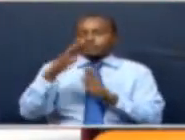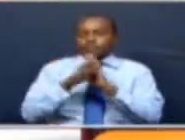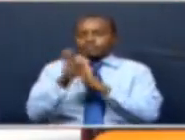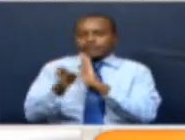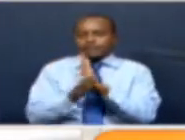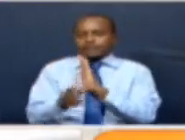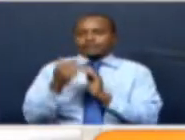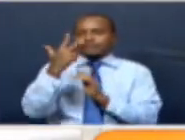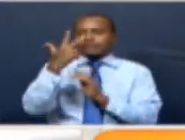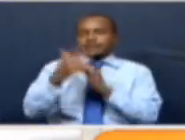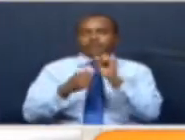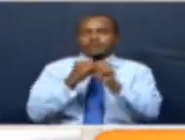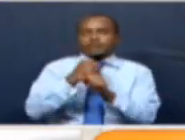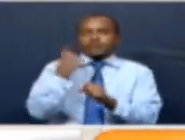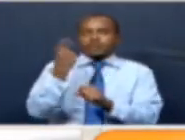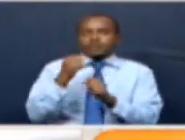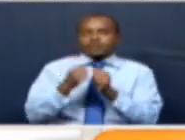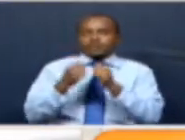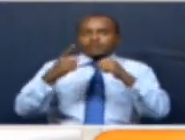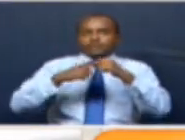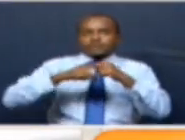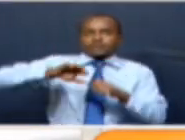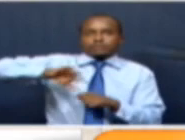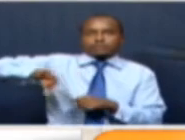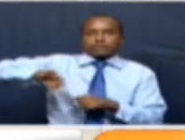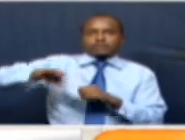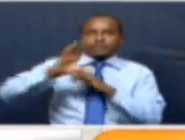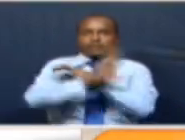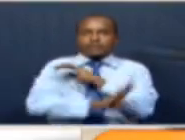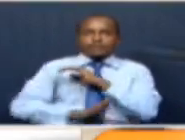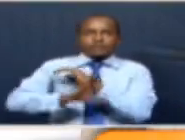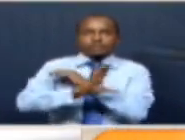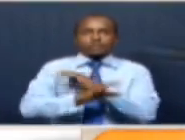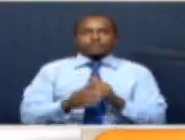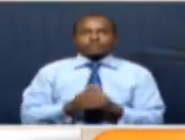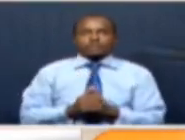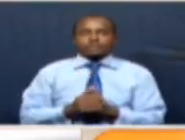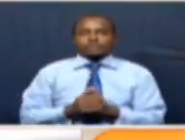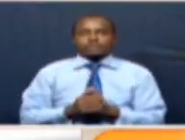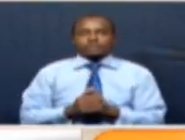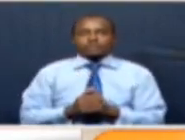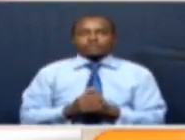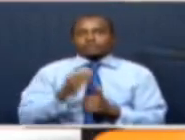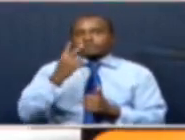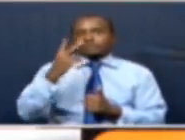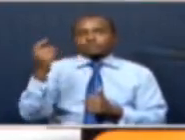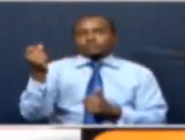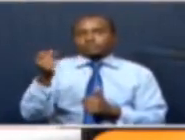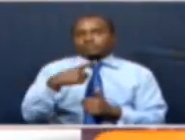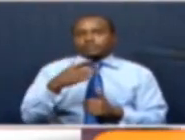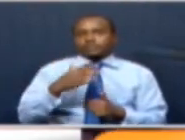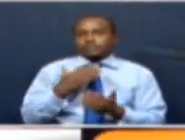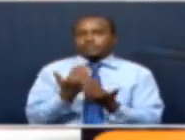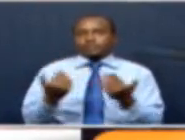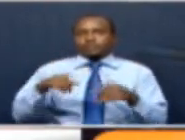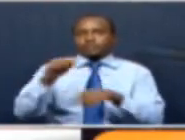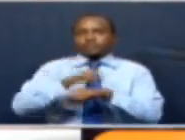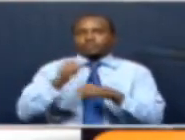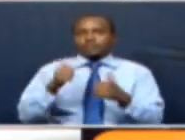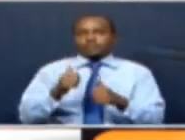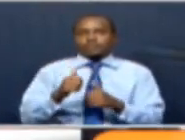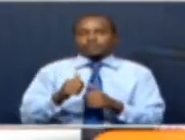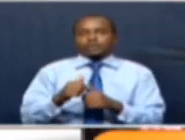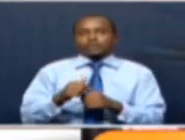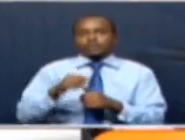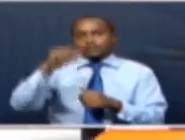3 years, with only 16 remaining operational countrywide. 2 months, our kids are not going to school. Serikali ilipatiana